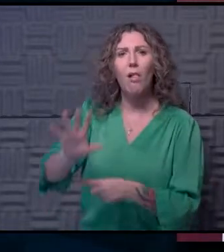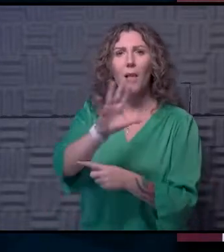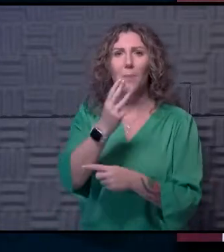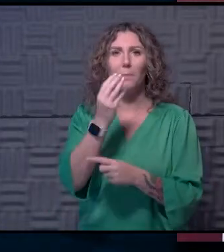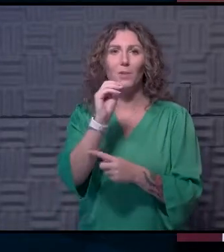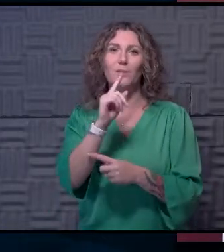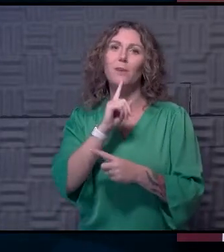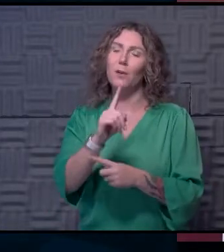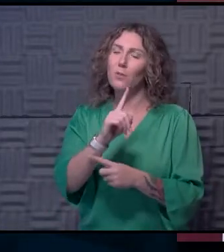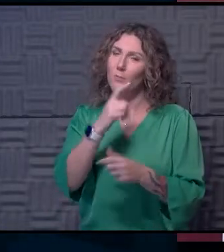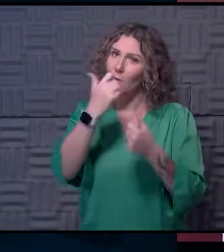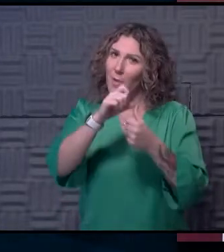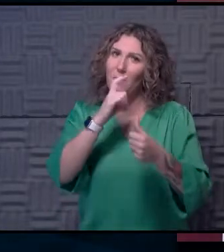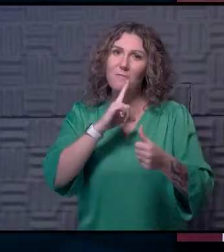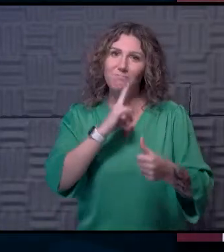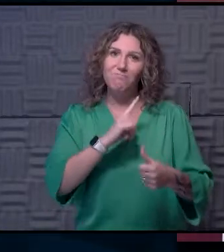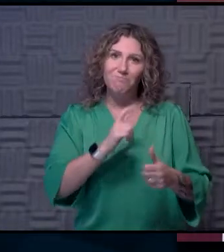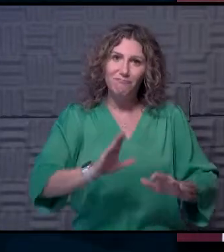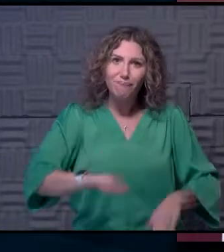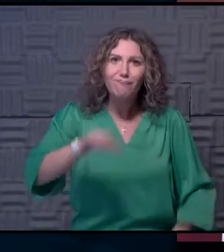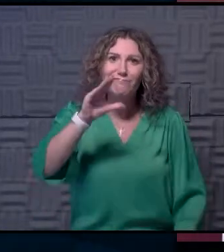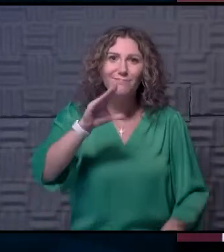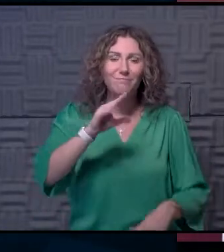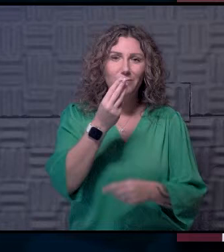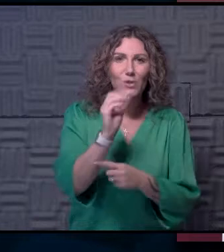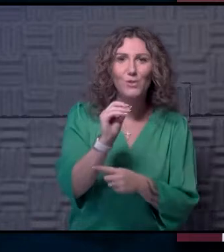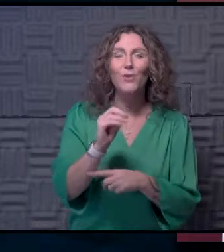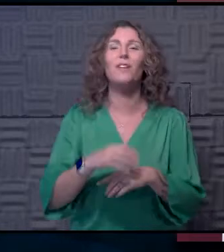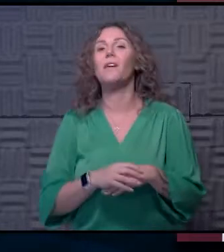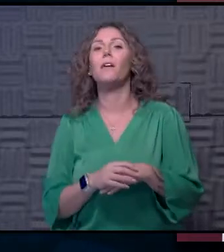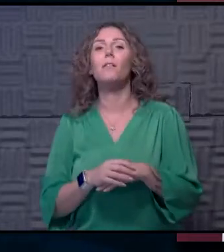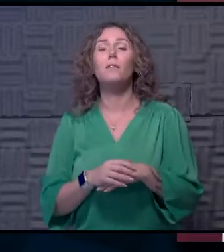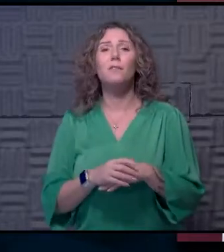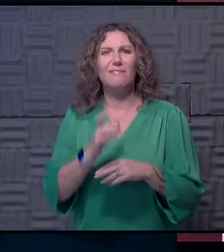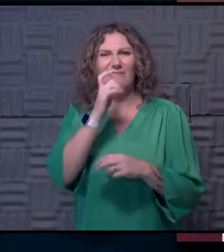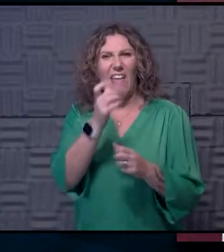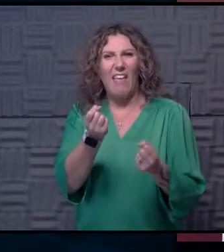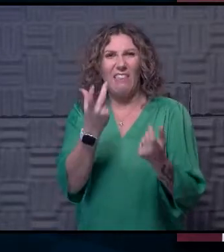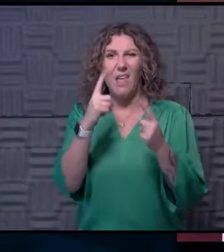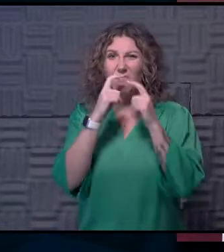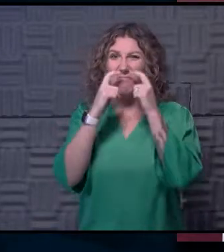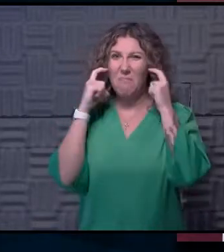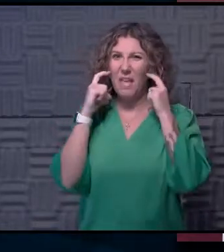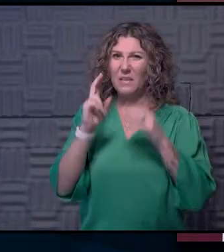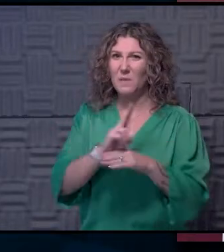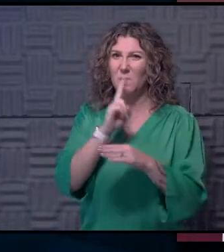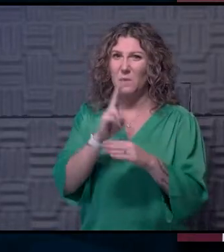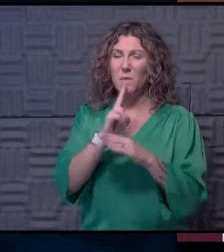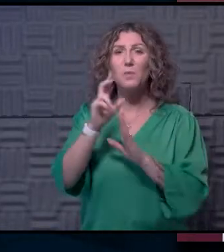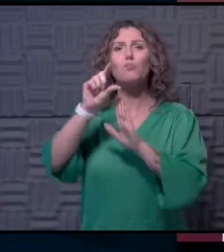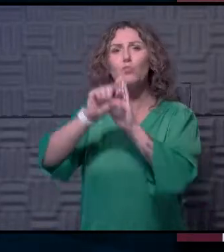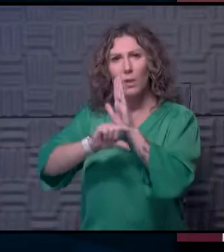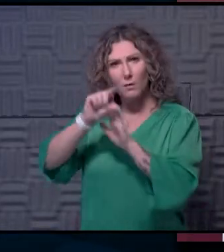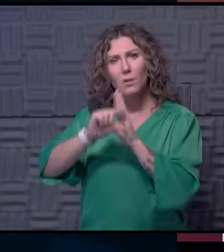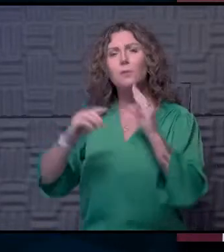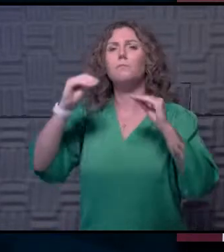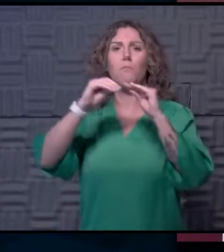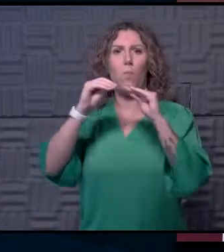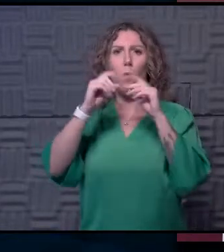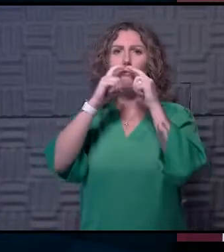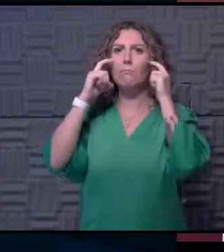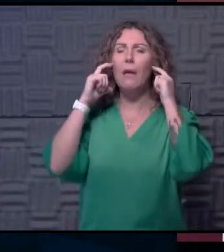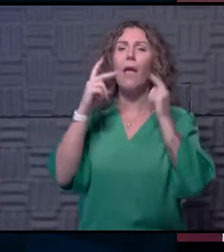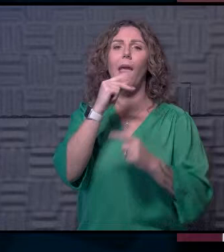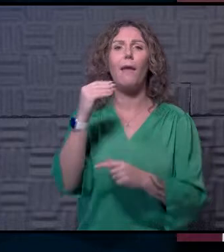I'm a lifelong Missourian, in the rural parts of Missouri, not a lot of mask wearing. Now, we get into Springfield, a lot more mask wearing, and a lot of mask